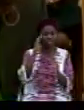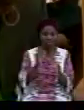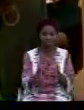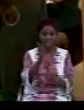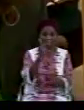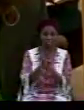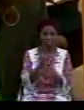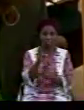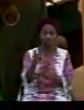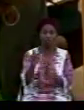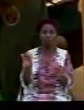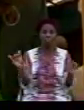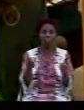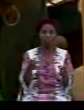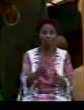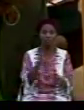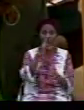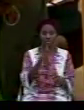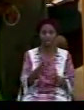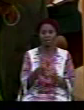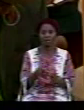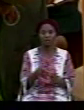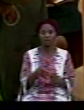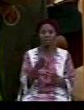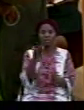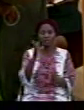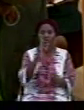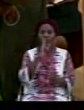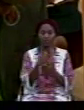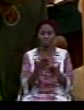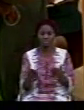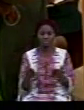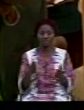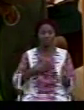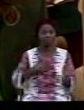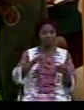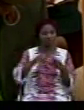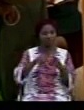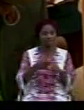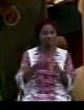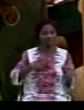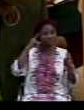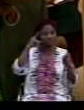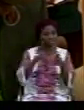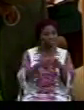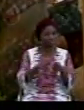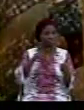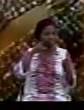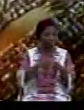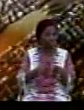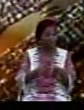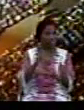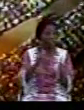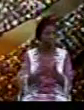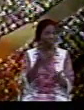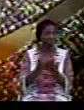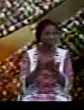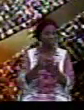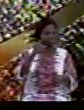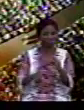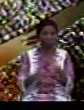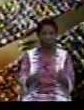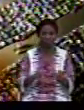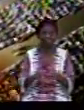some things, my friends, my brothers and sisters, that money cannot do. There are some